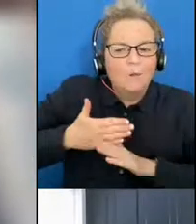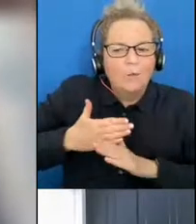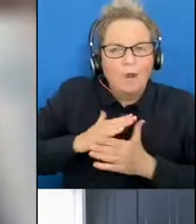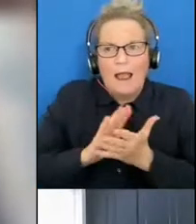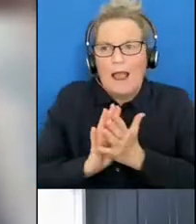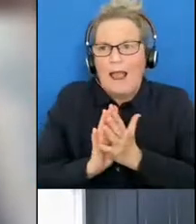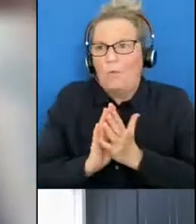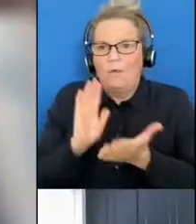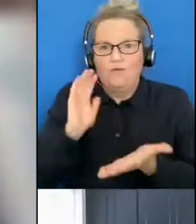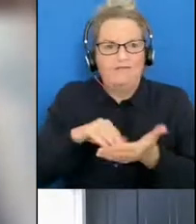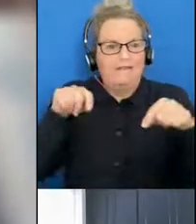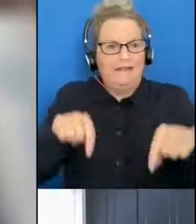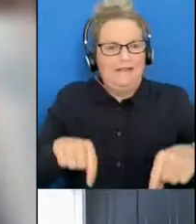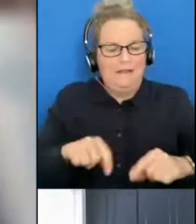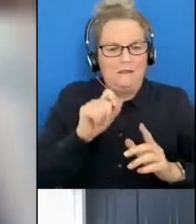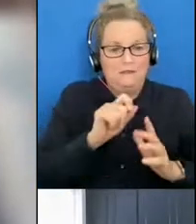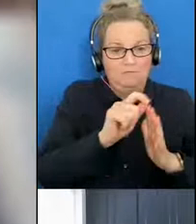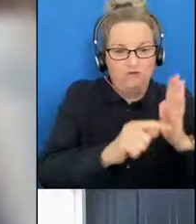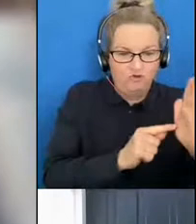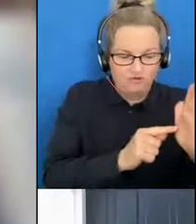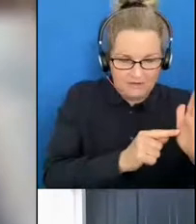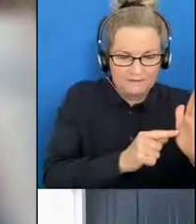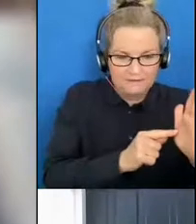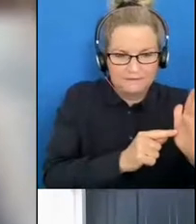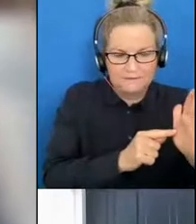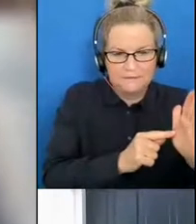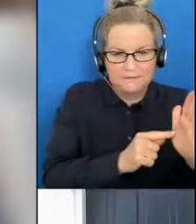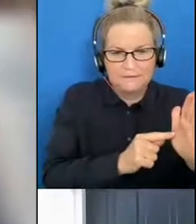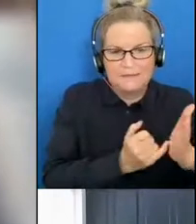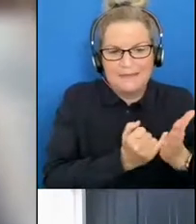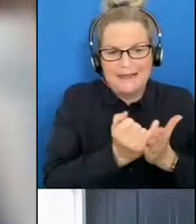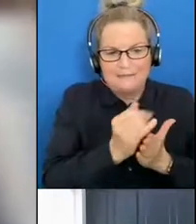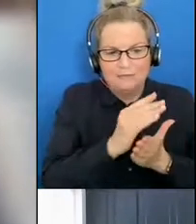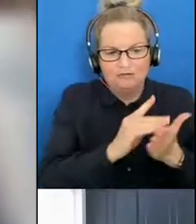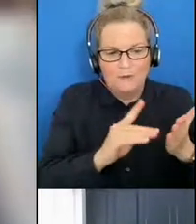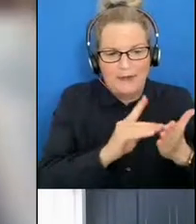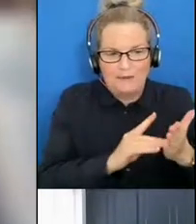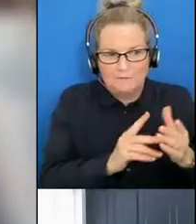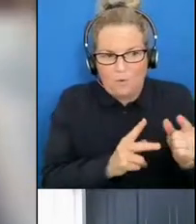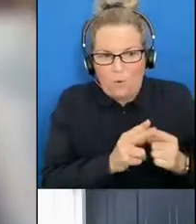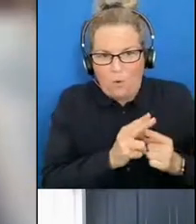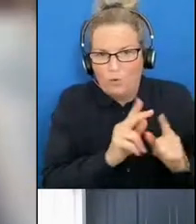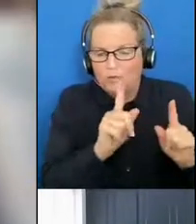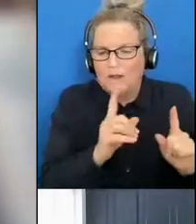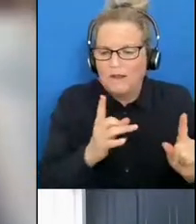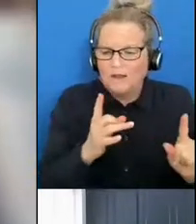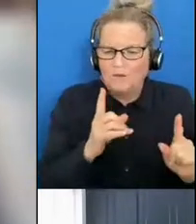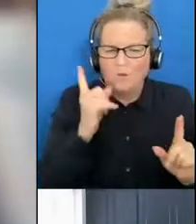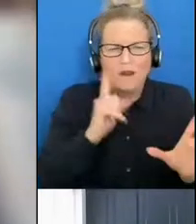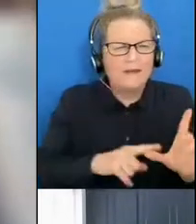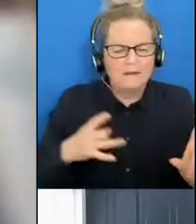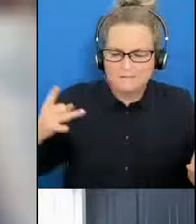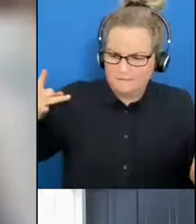So this project of that Anti-Discrimination New South Wales is about to launch today, started about 12 months